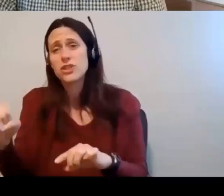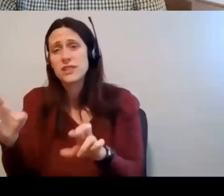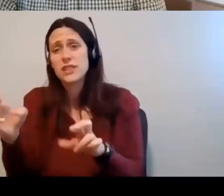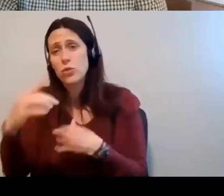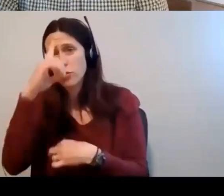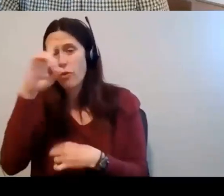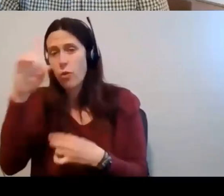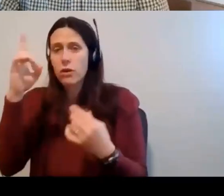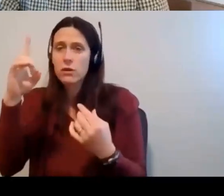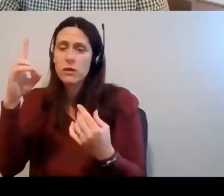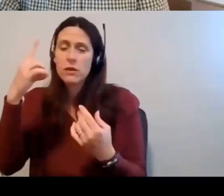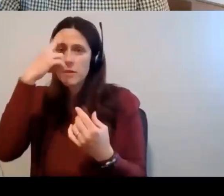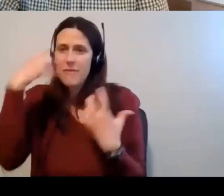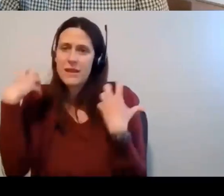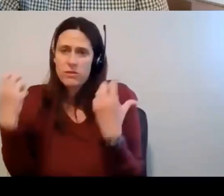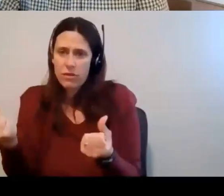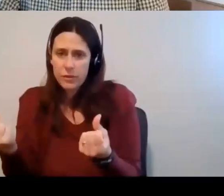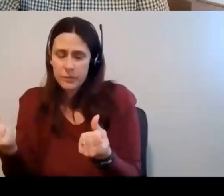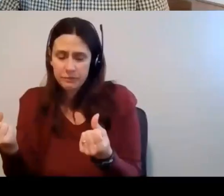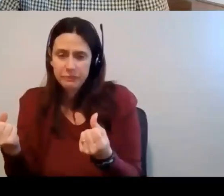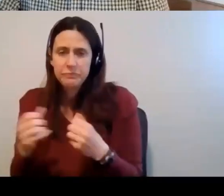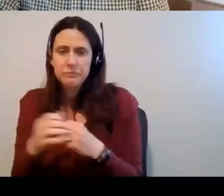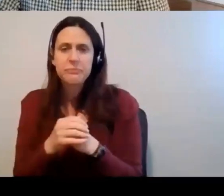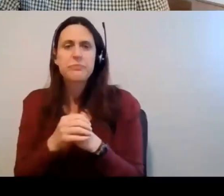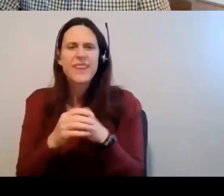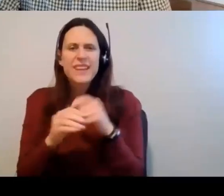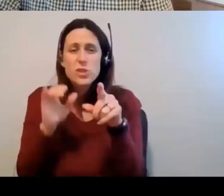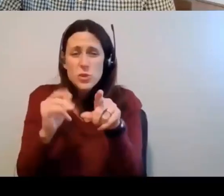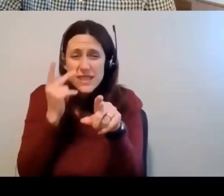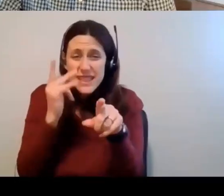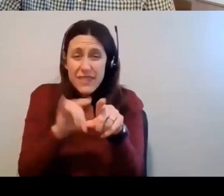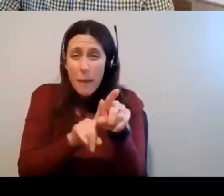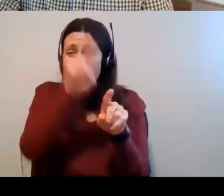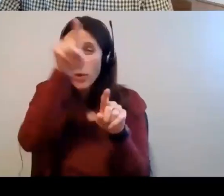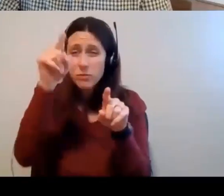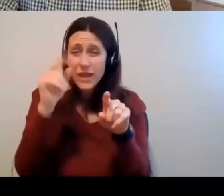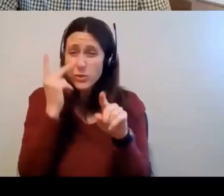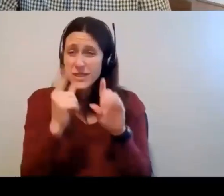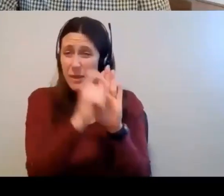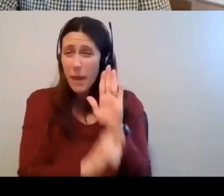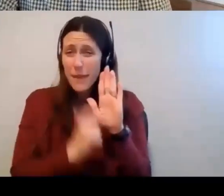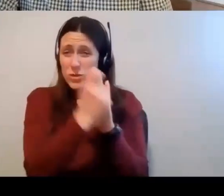special attention to this point in the chart right here. I'm not sure if you can see my mouse.